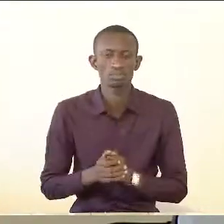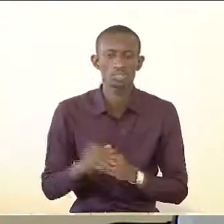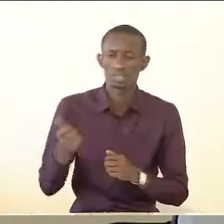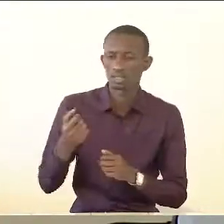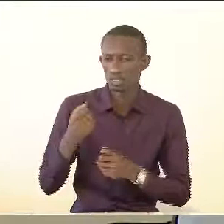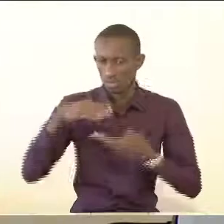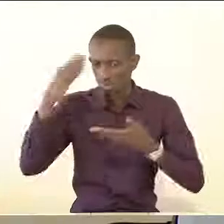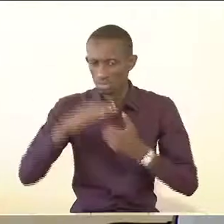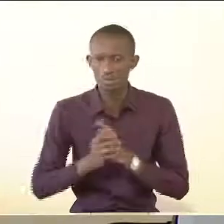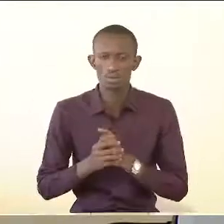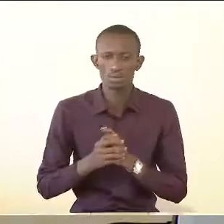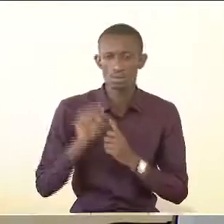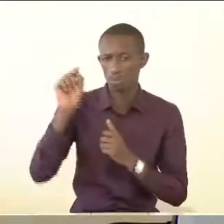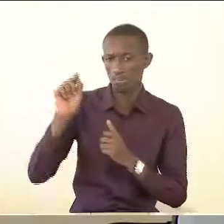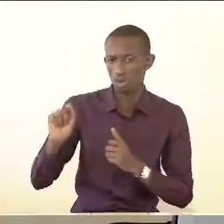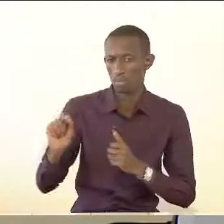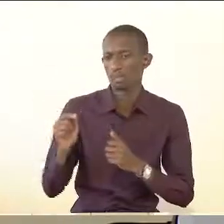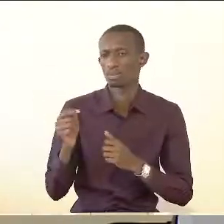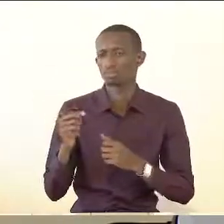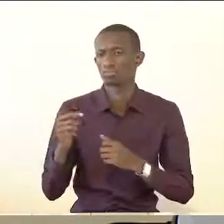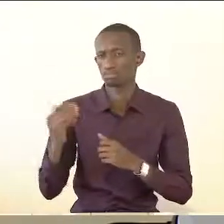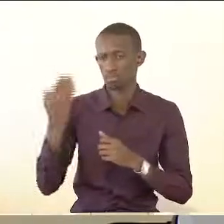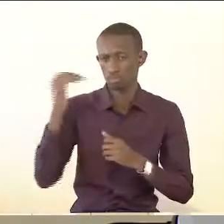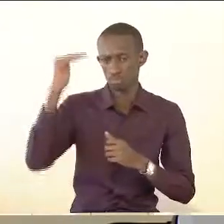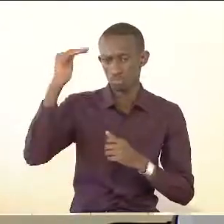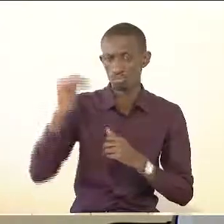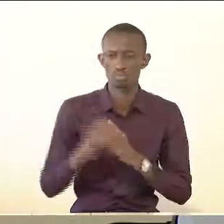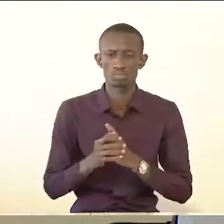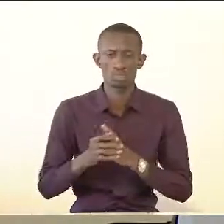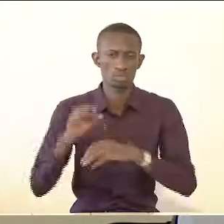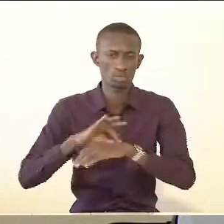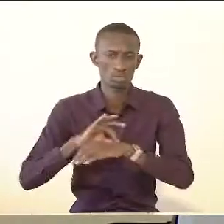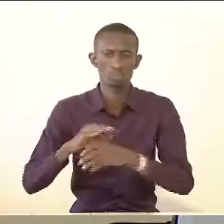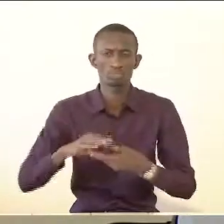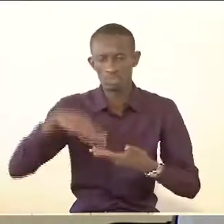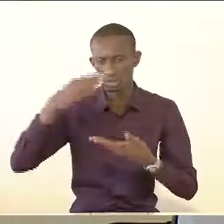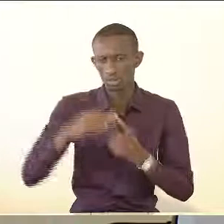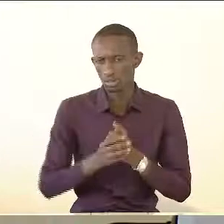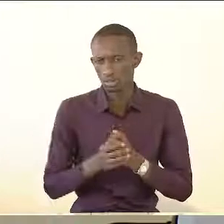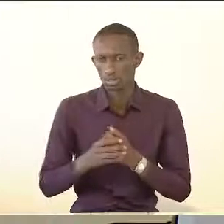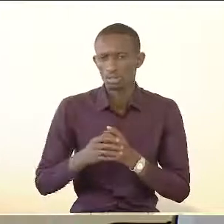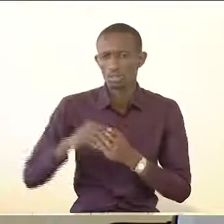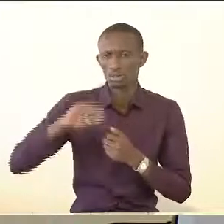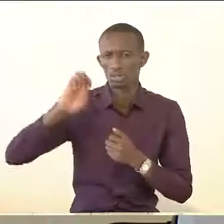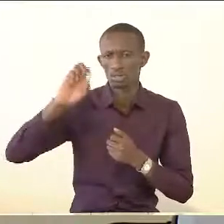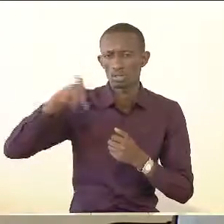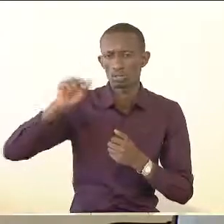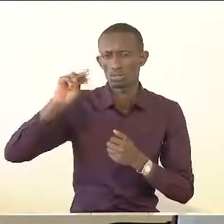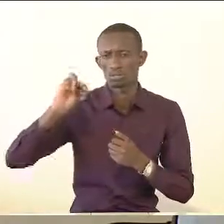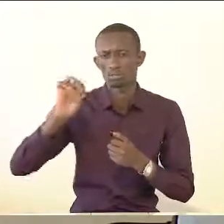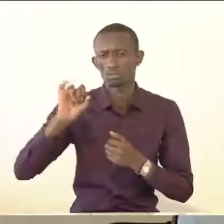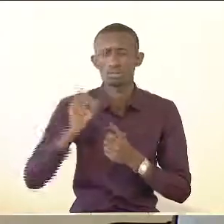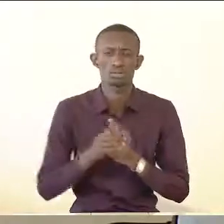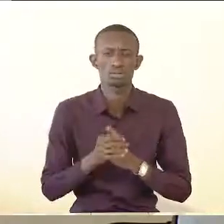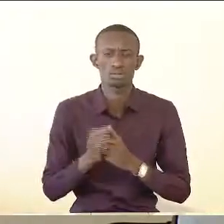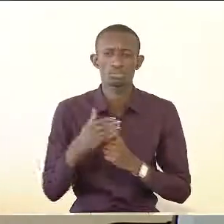parts of the skin. We talked about the epidermis. We talked about the major constituents or the part